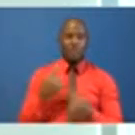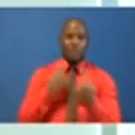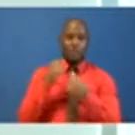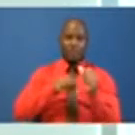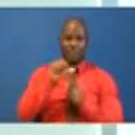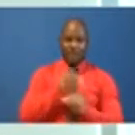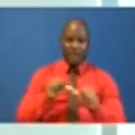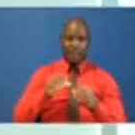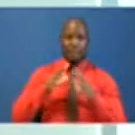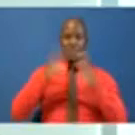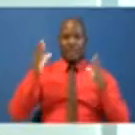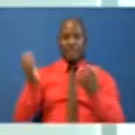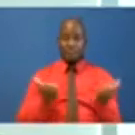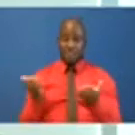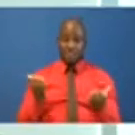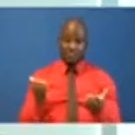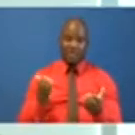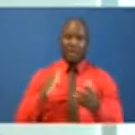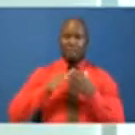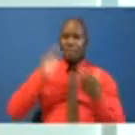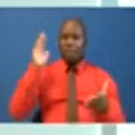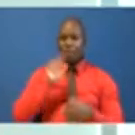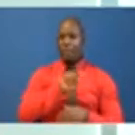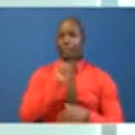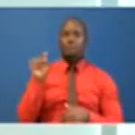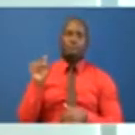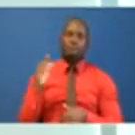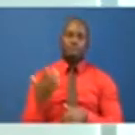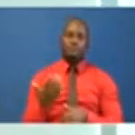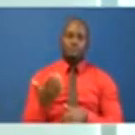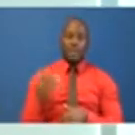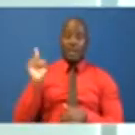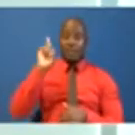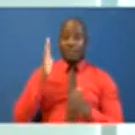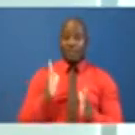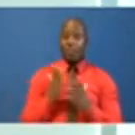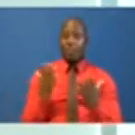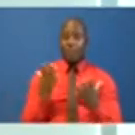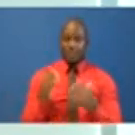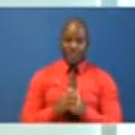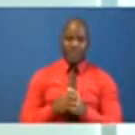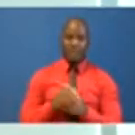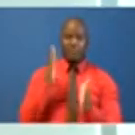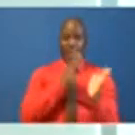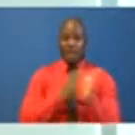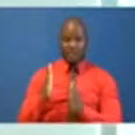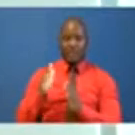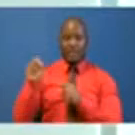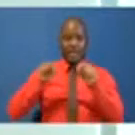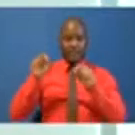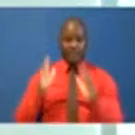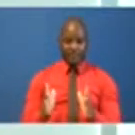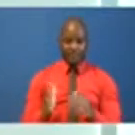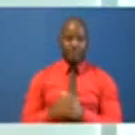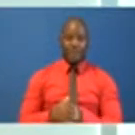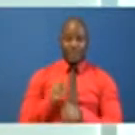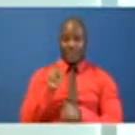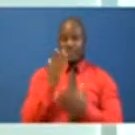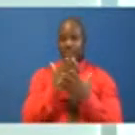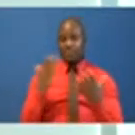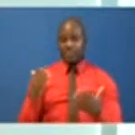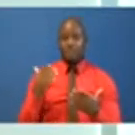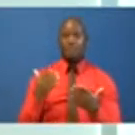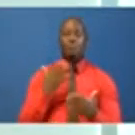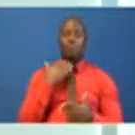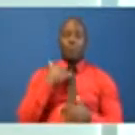talking about big business but we are the majority of of uh nairobians in the plans of the governor so these are some of the